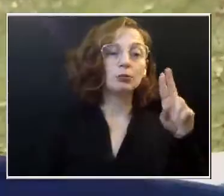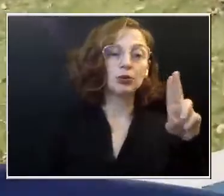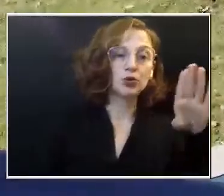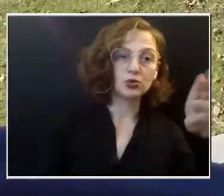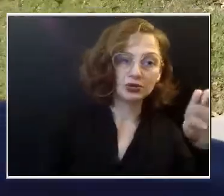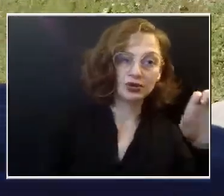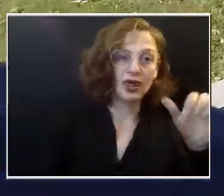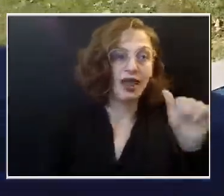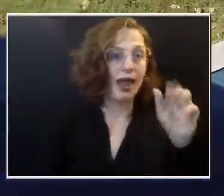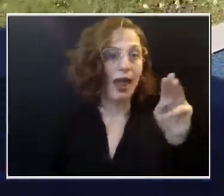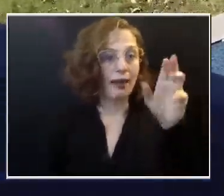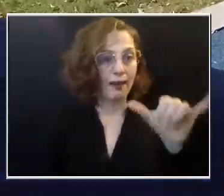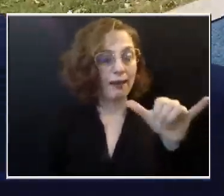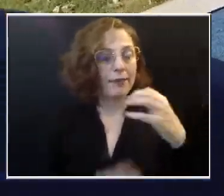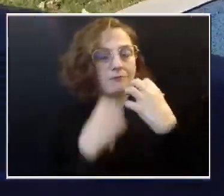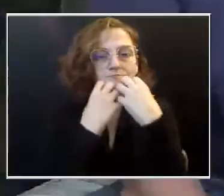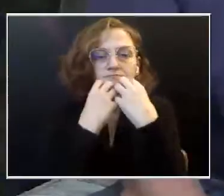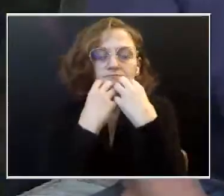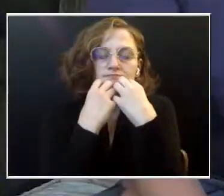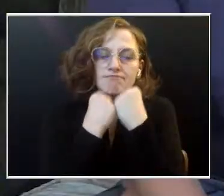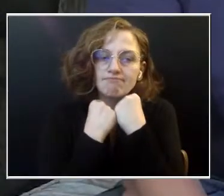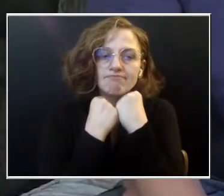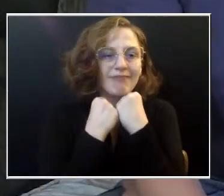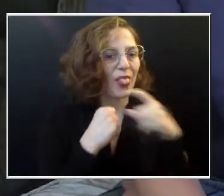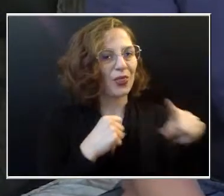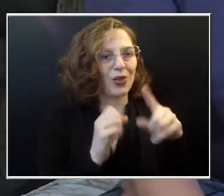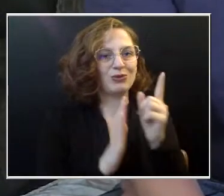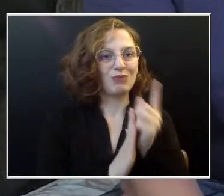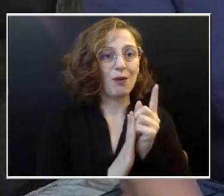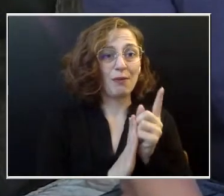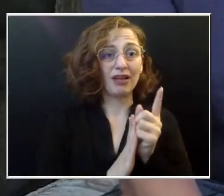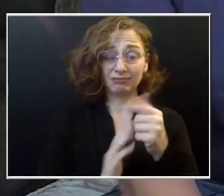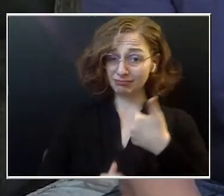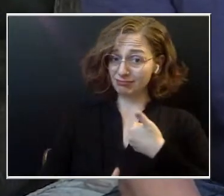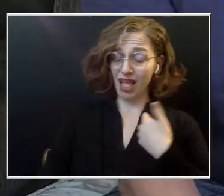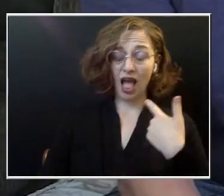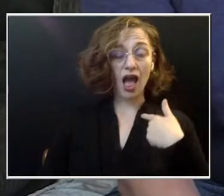than most. Myself, I was scared for his life at that point.